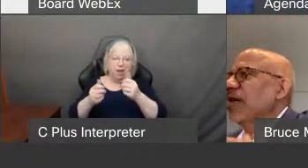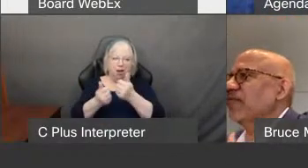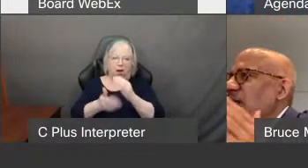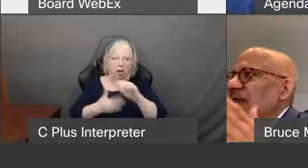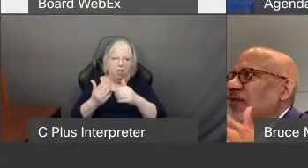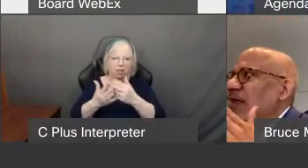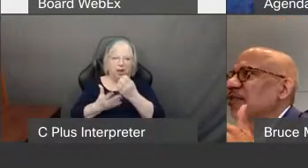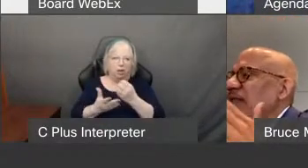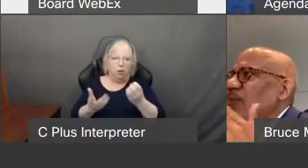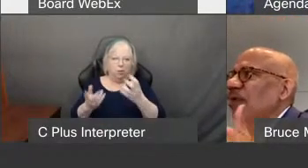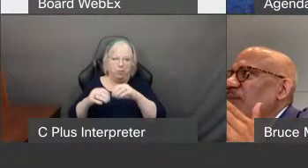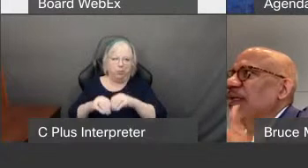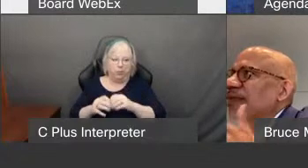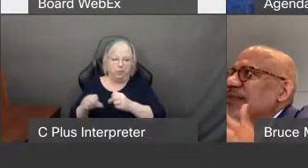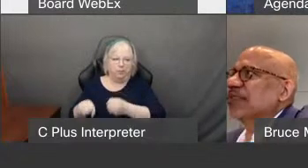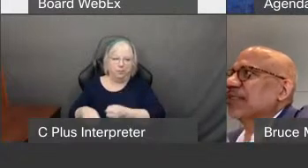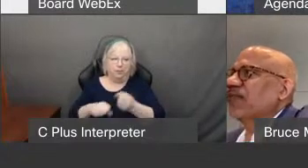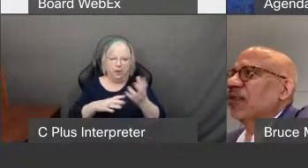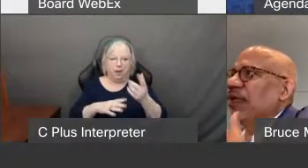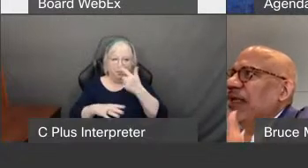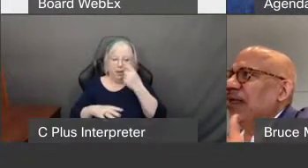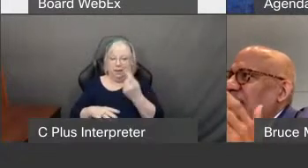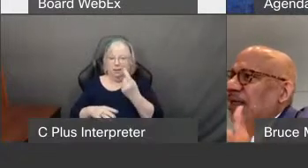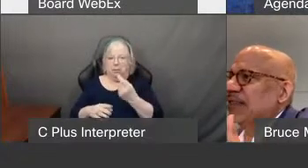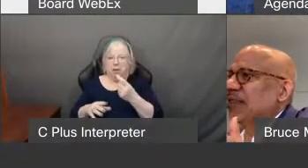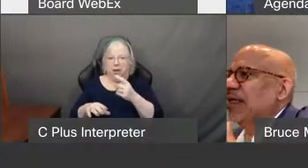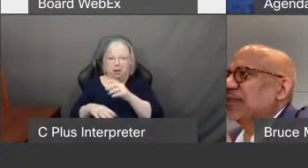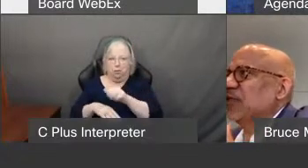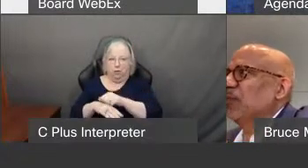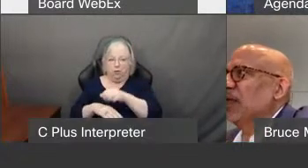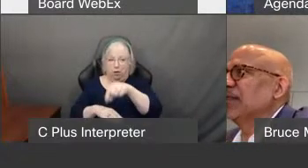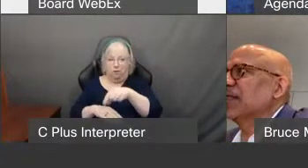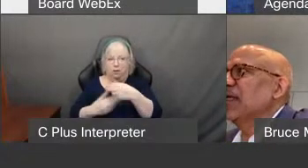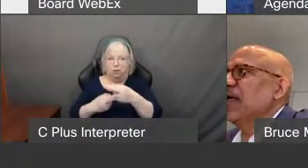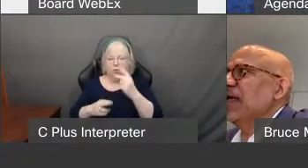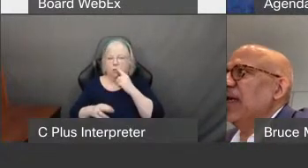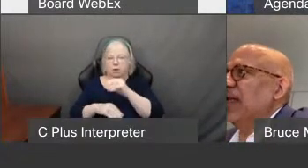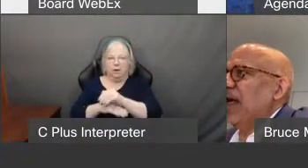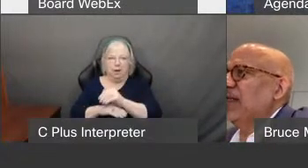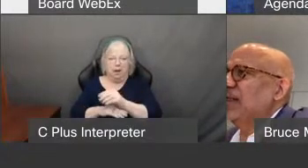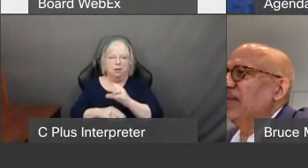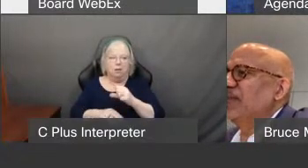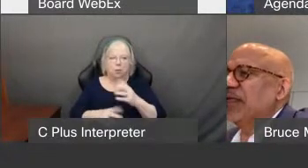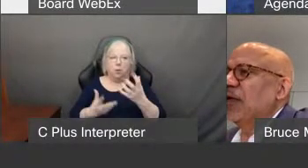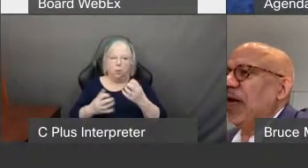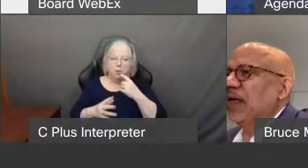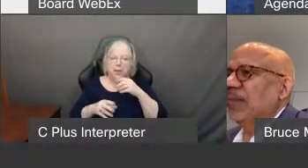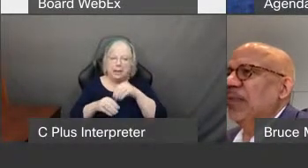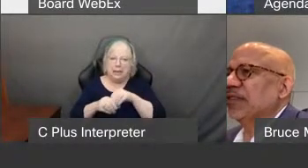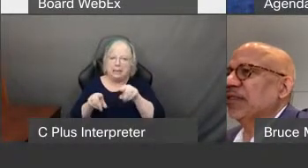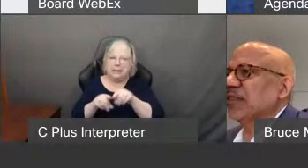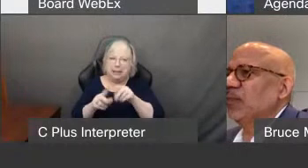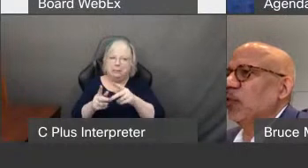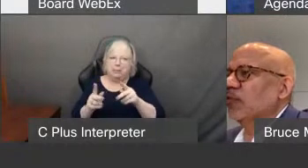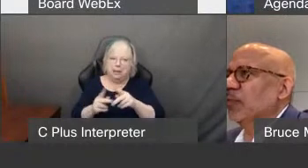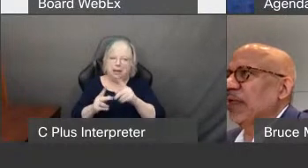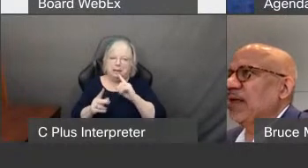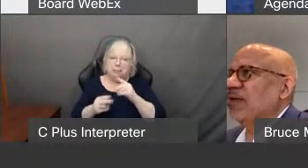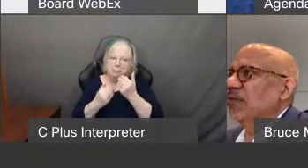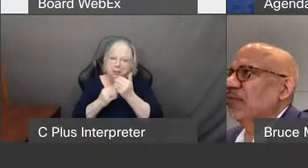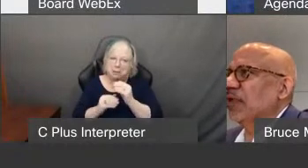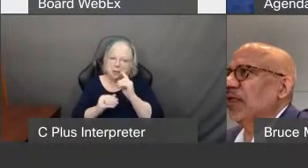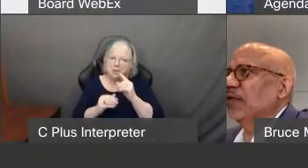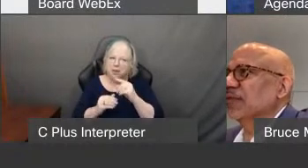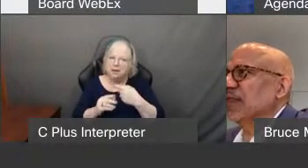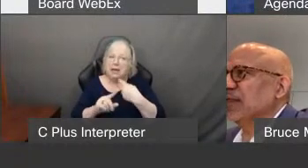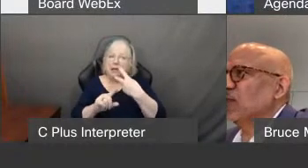So we're going to try to find a location that we can be consistent for at least the next 2 months. And I didn't, you know, I mentioned the city boardroom, but